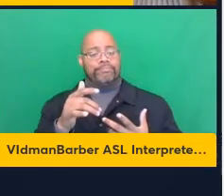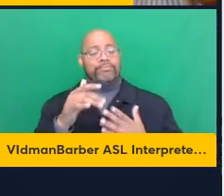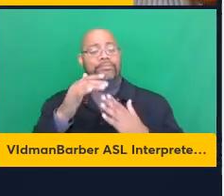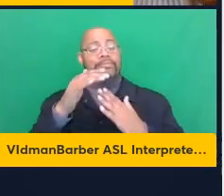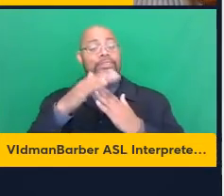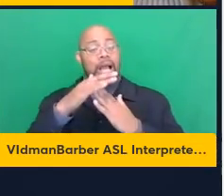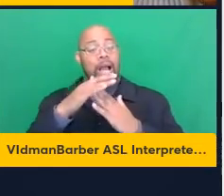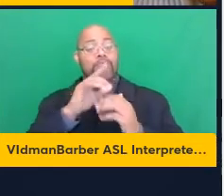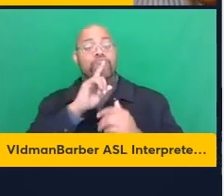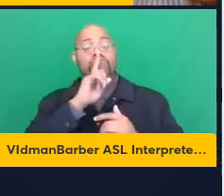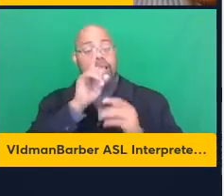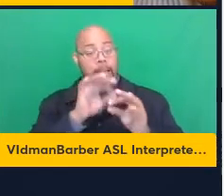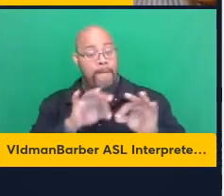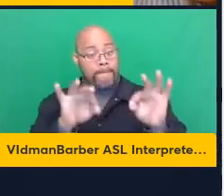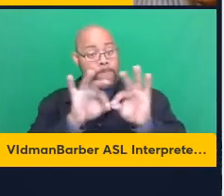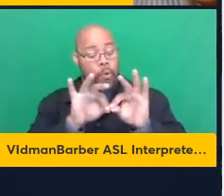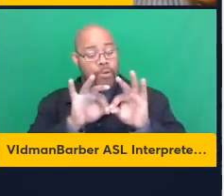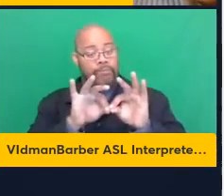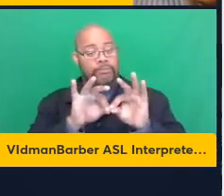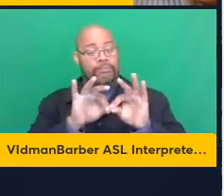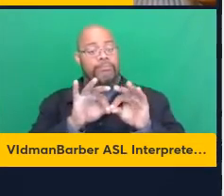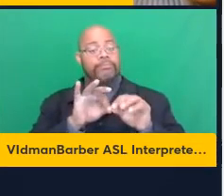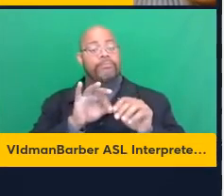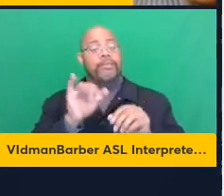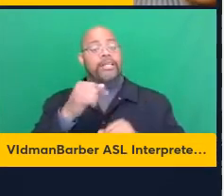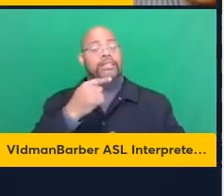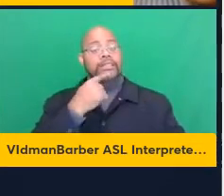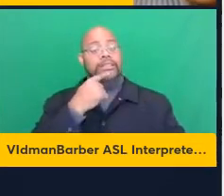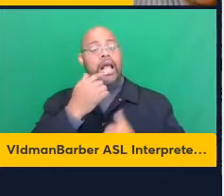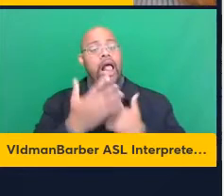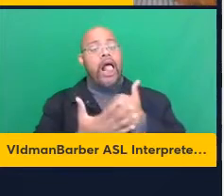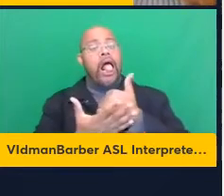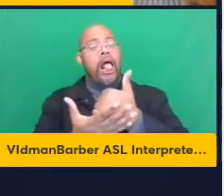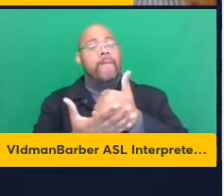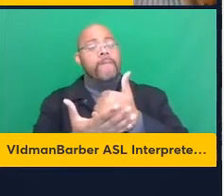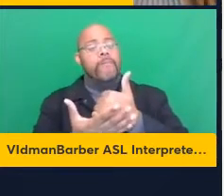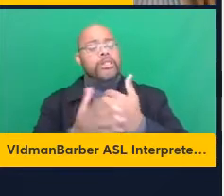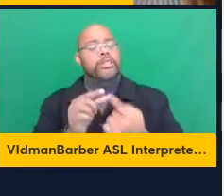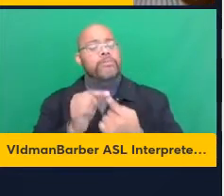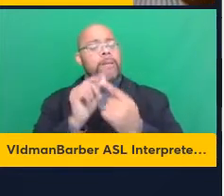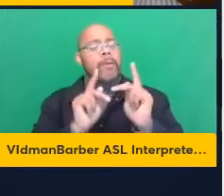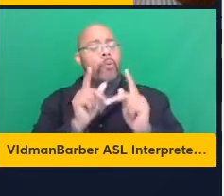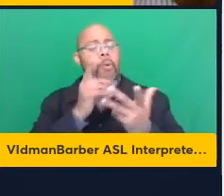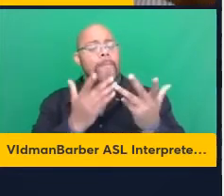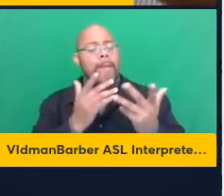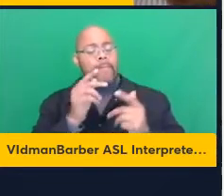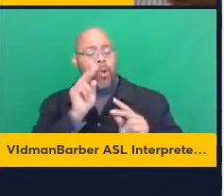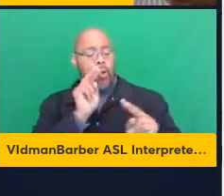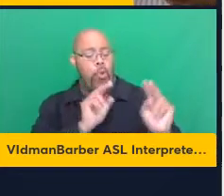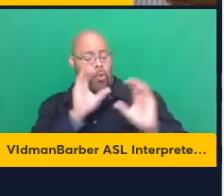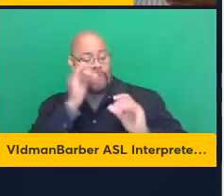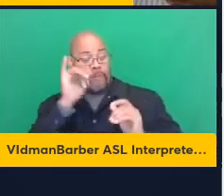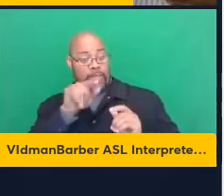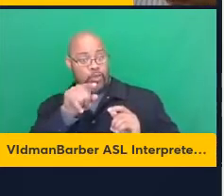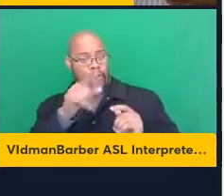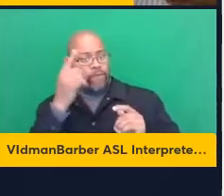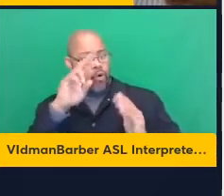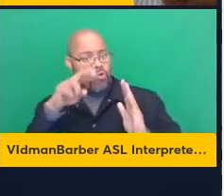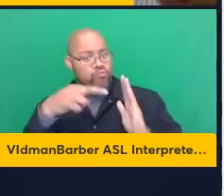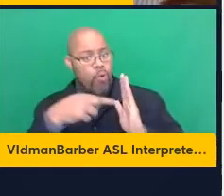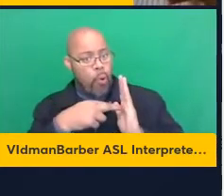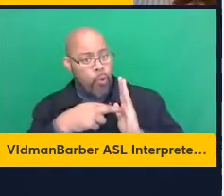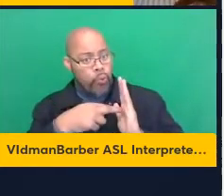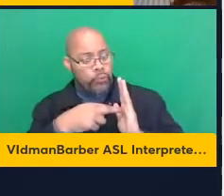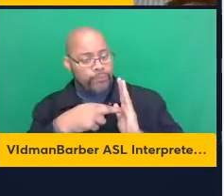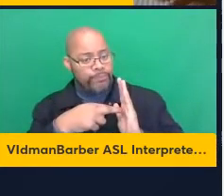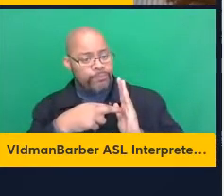really, really important, because like I said, it is helpful especially for people who may be looking for somebody like you for roles. All